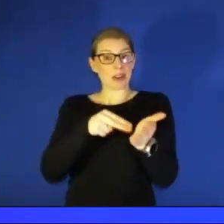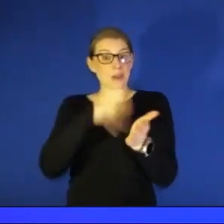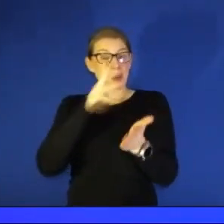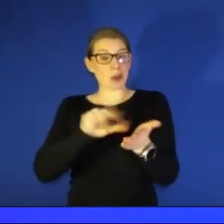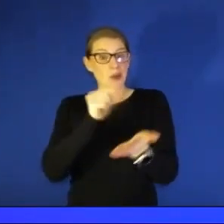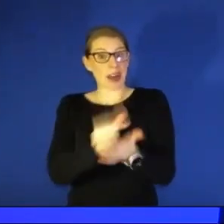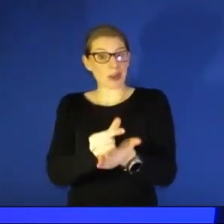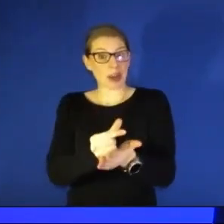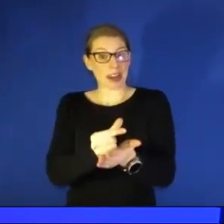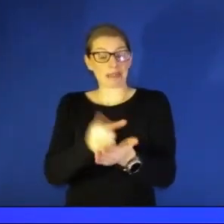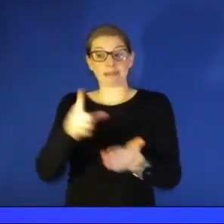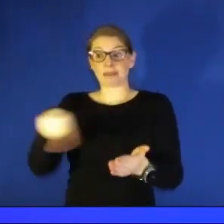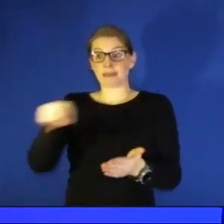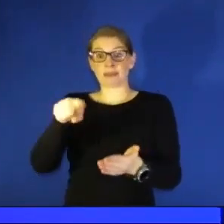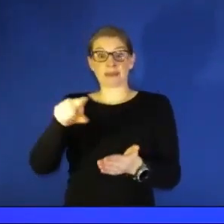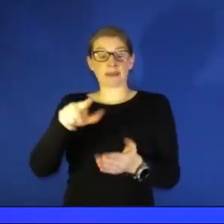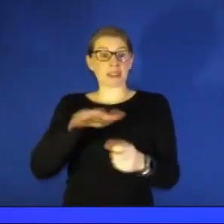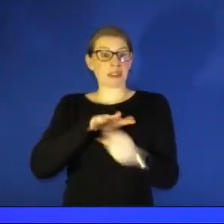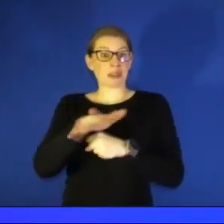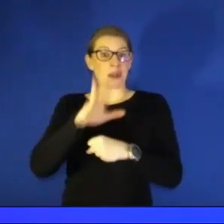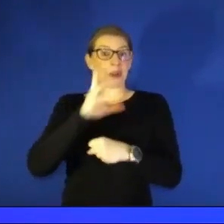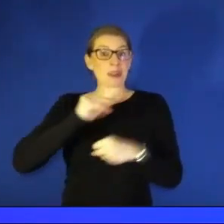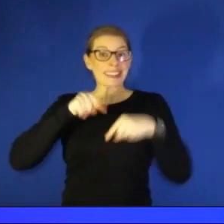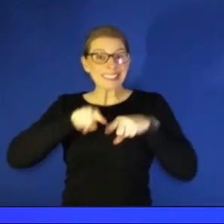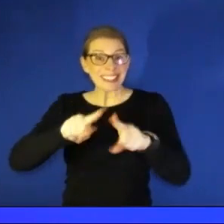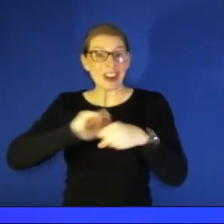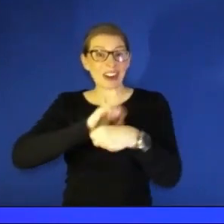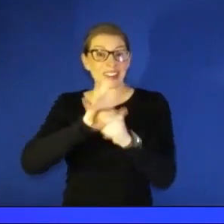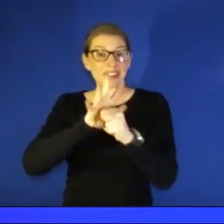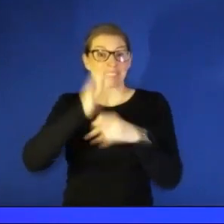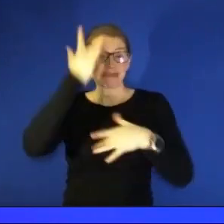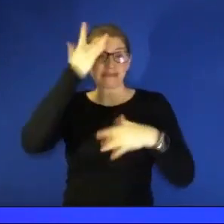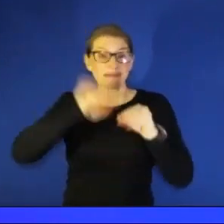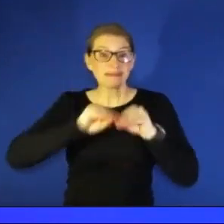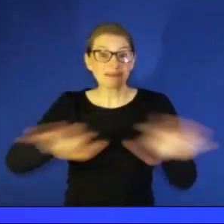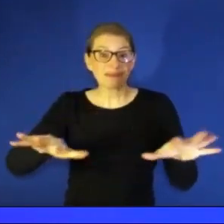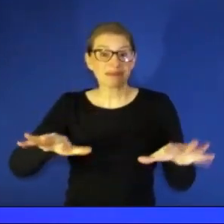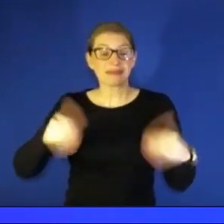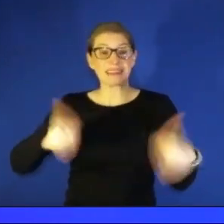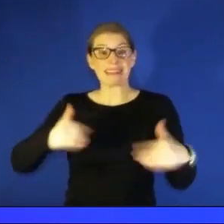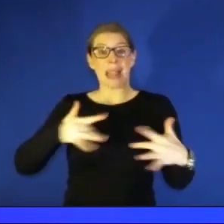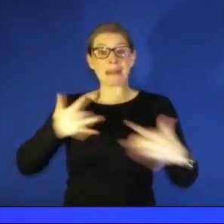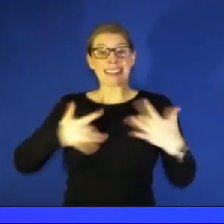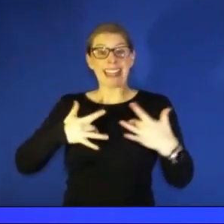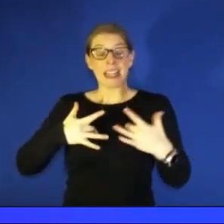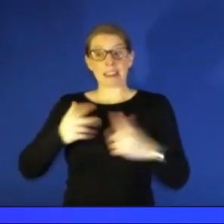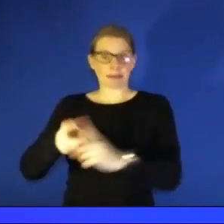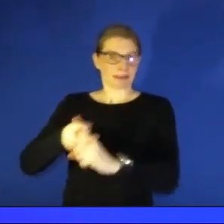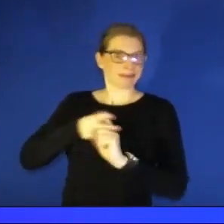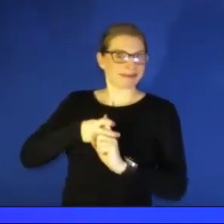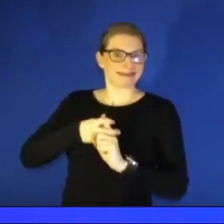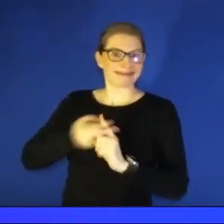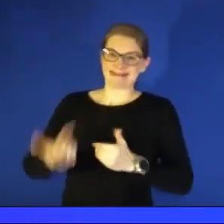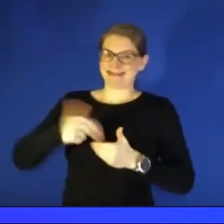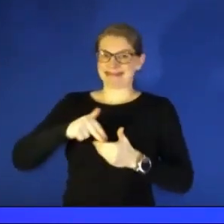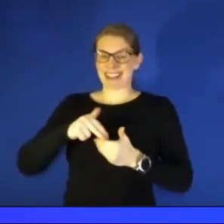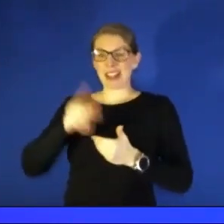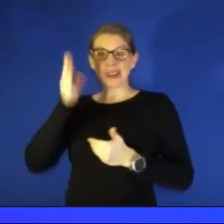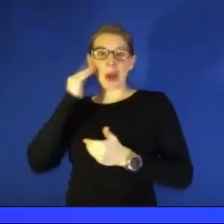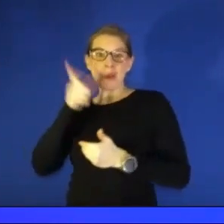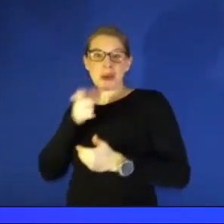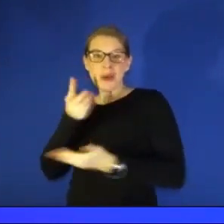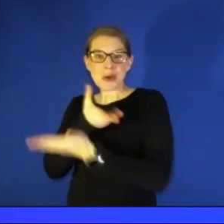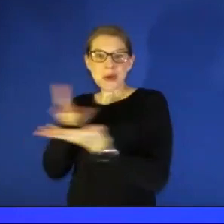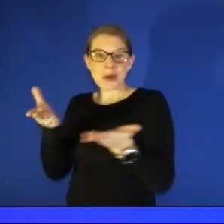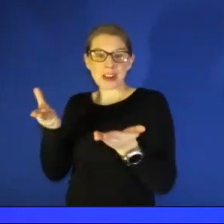their entire experience during a pandemic, and so I'm just excited to get them on board, get to know them, have them feel how